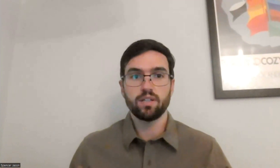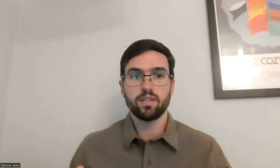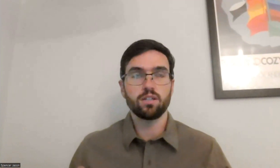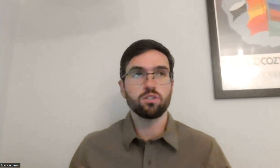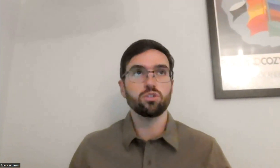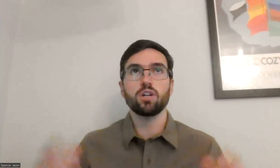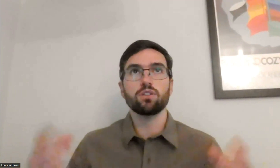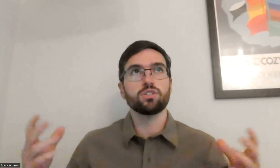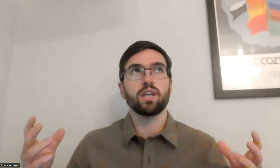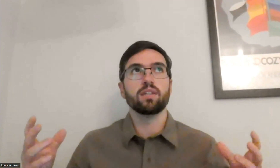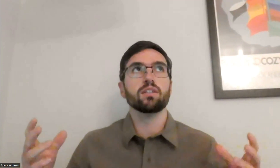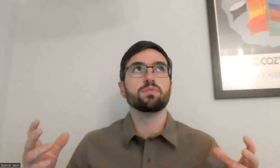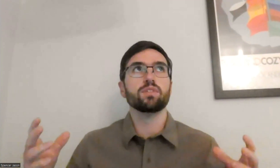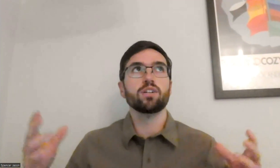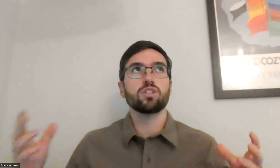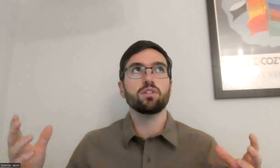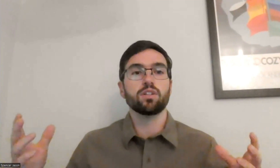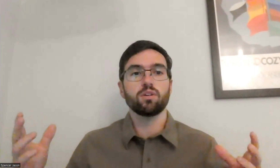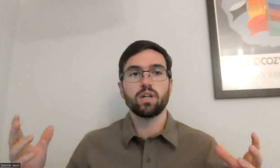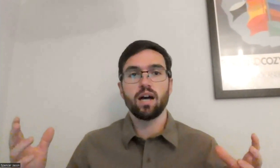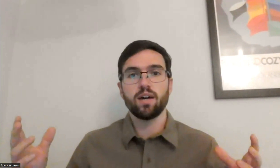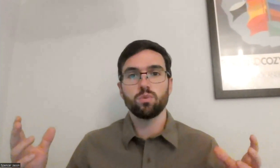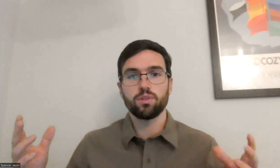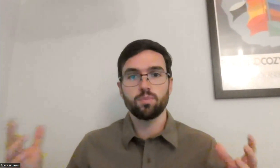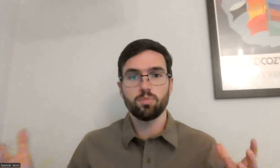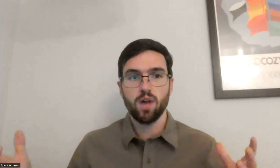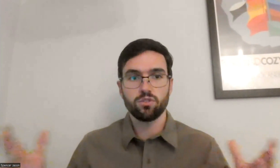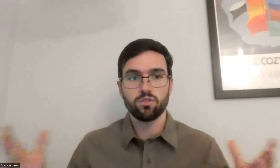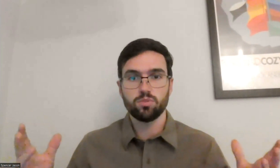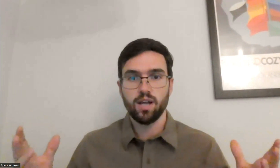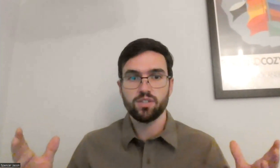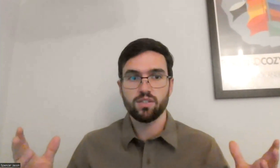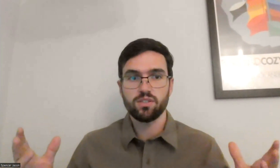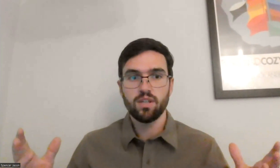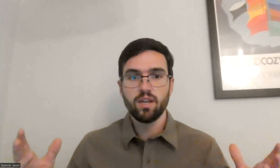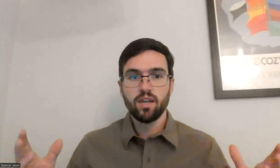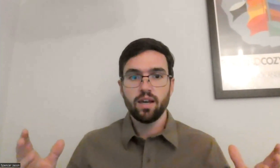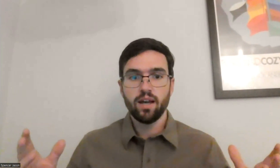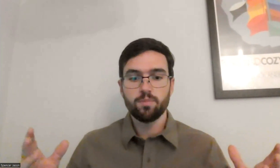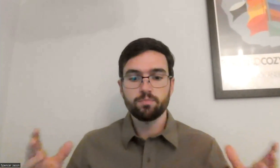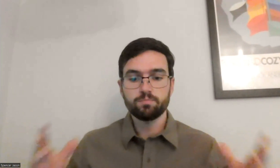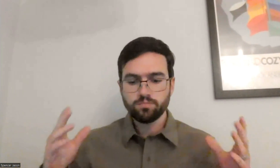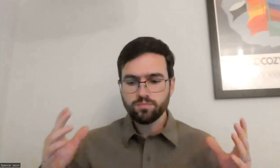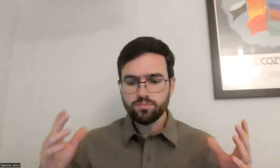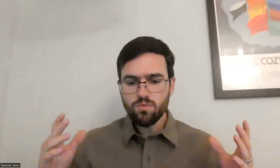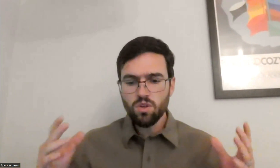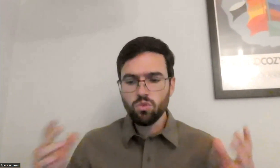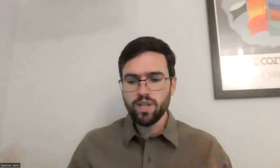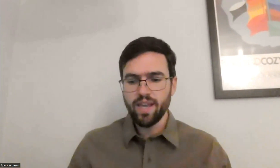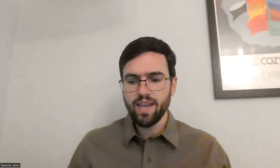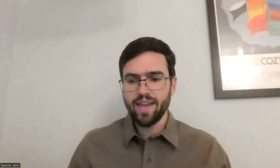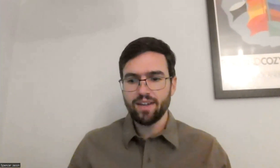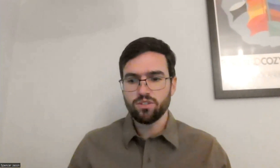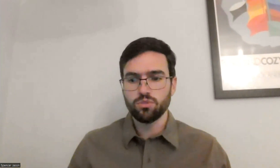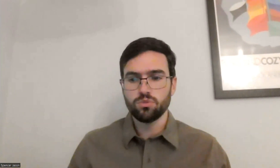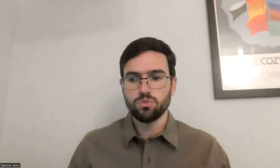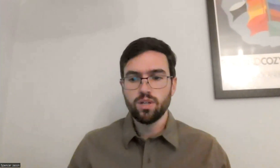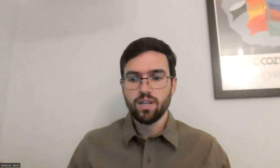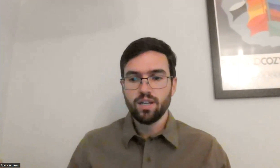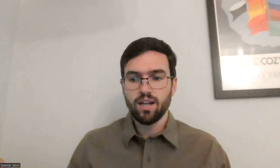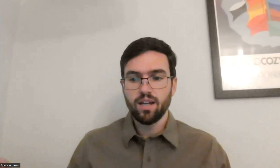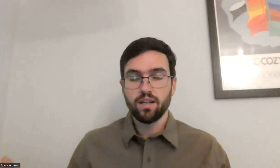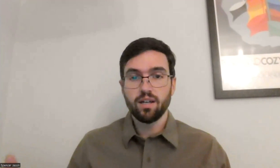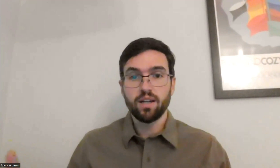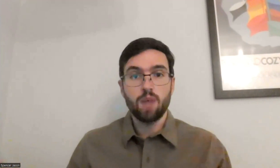have a good understanding of the engineering going on with a product or a process, um, relaying that